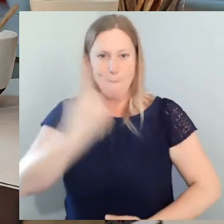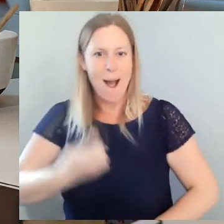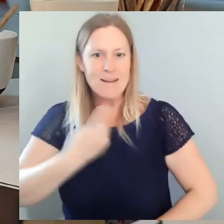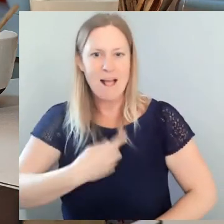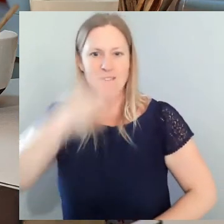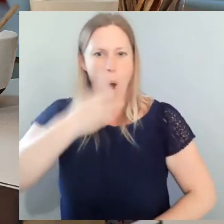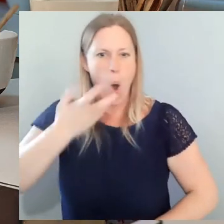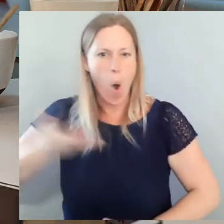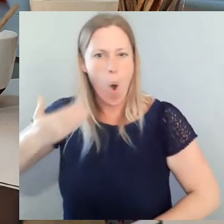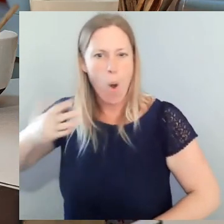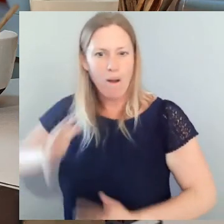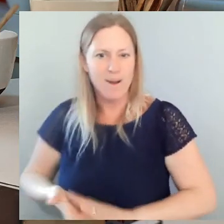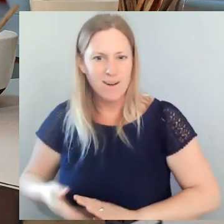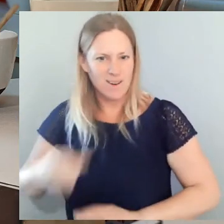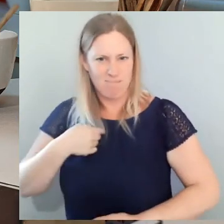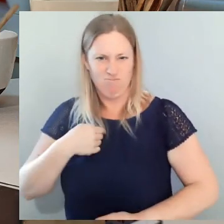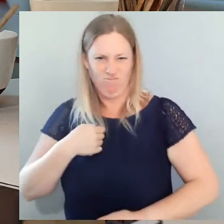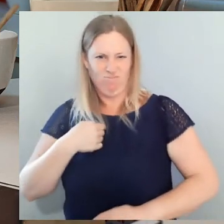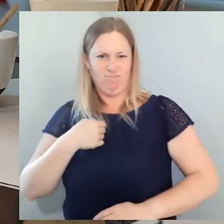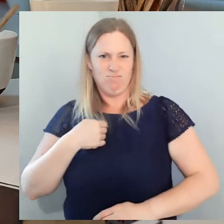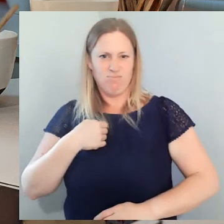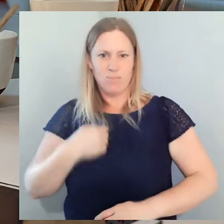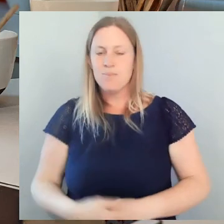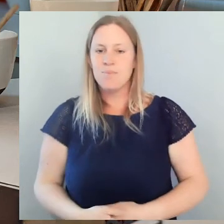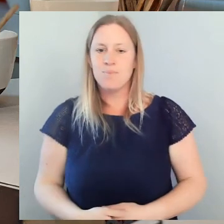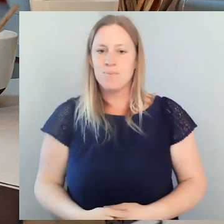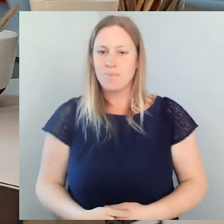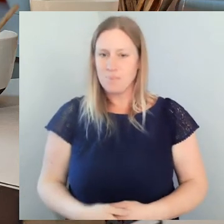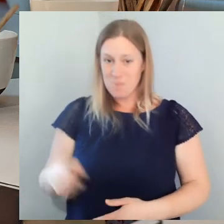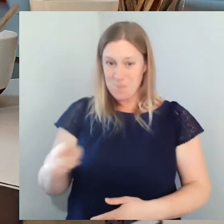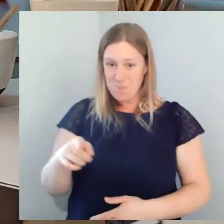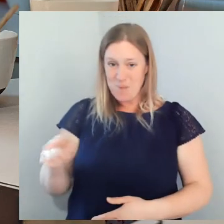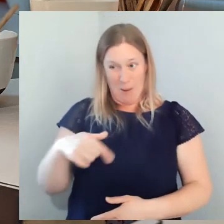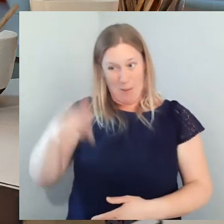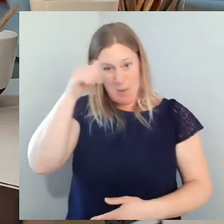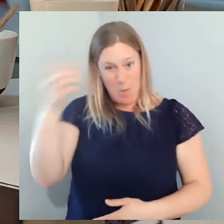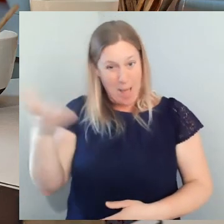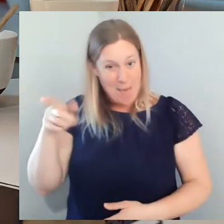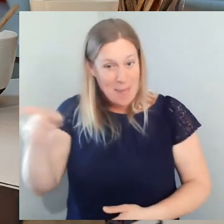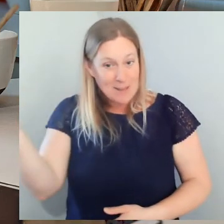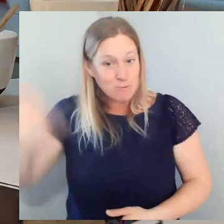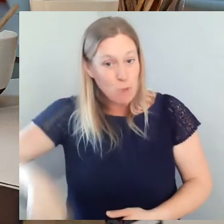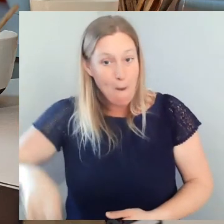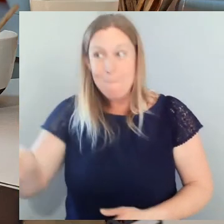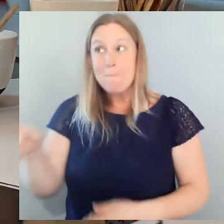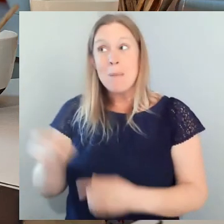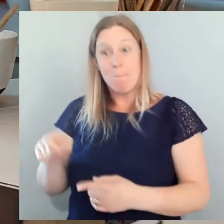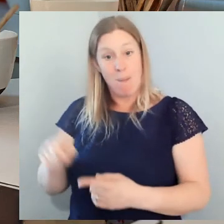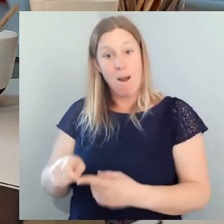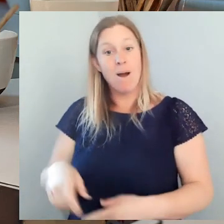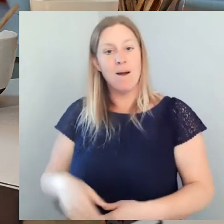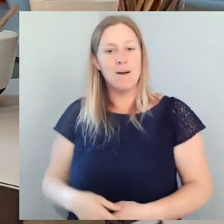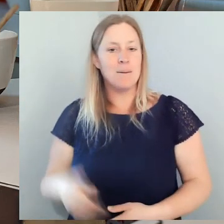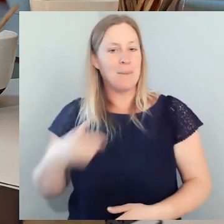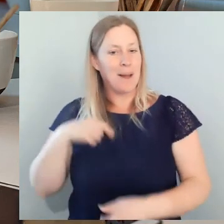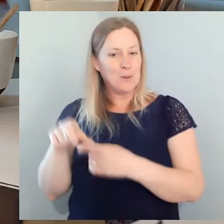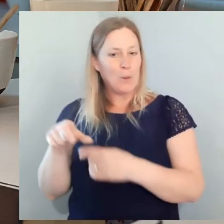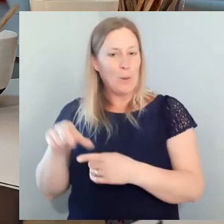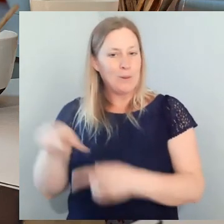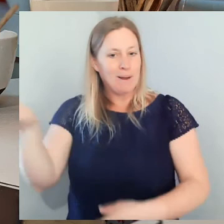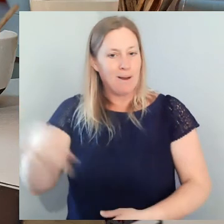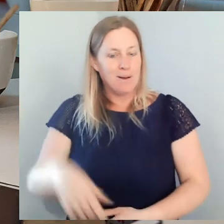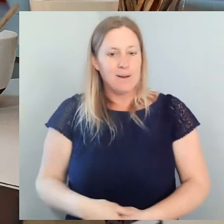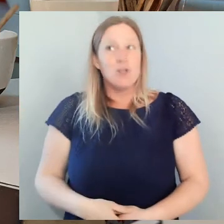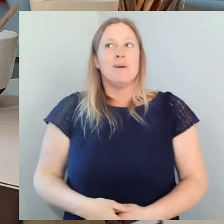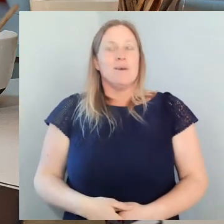said. Not for 1 minute counting myself among the oldies. "Well, we know where that's all coming from, don't we?" I